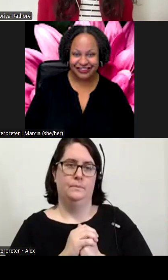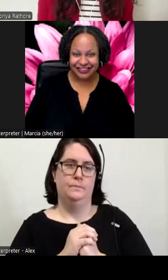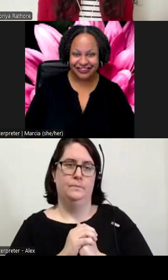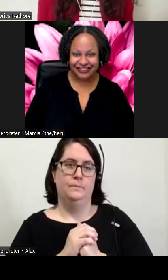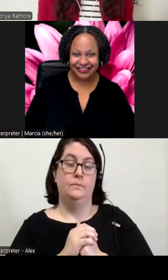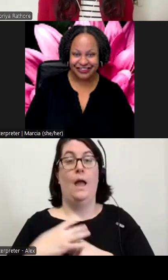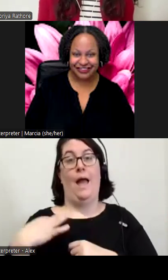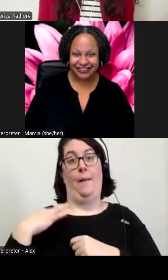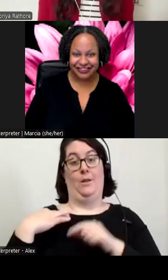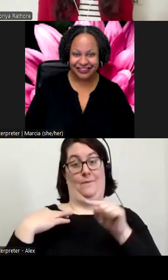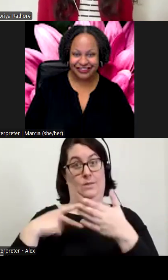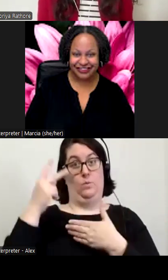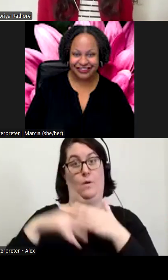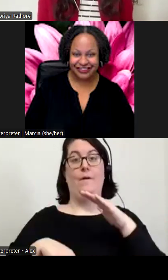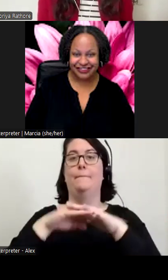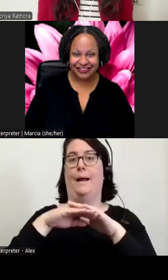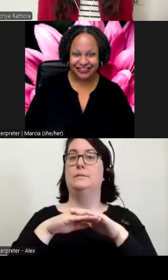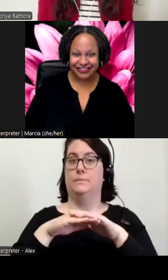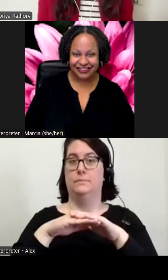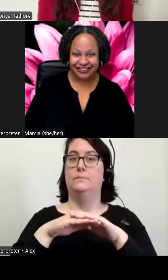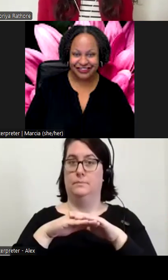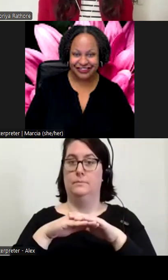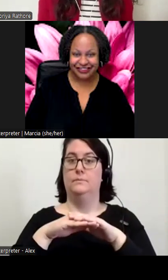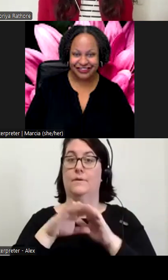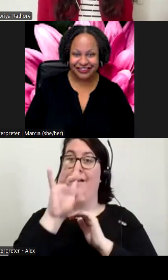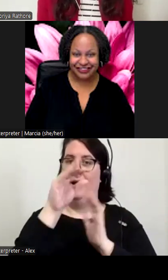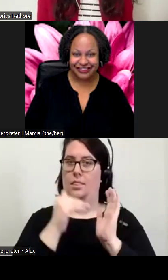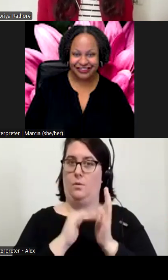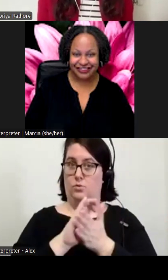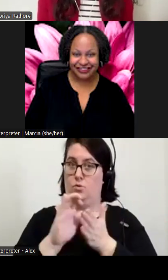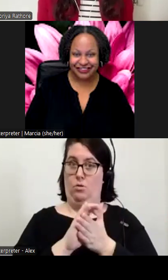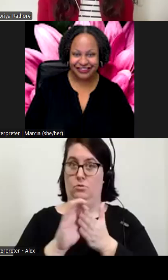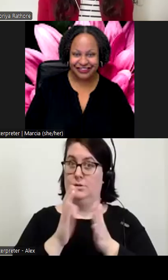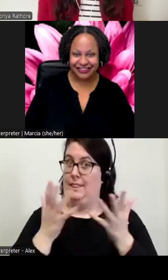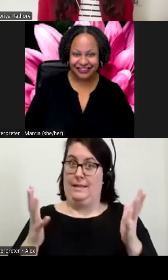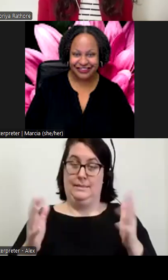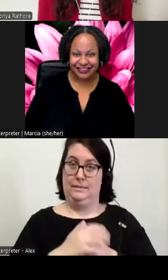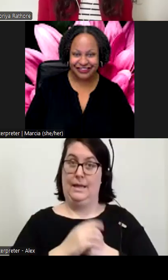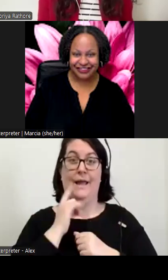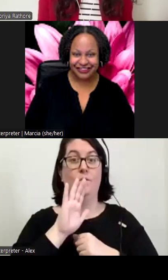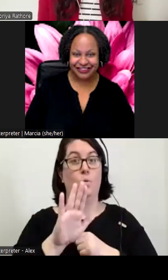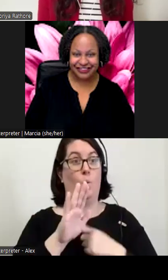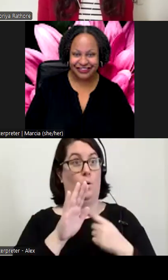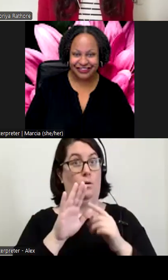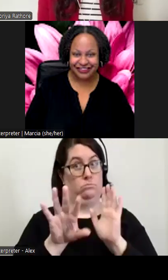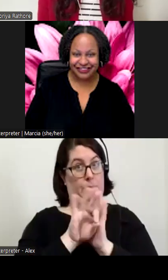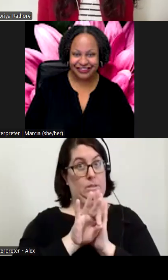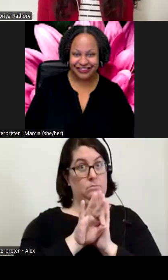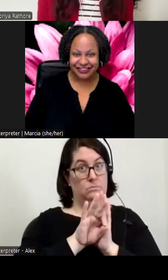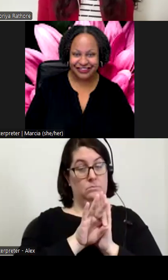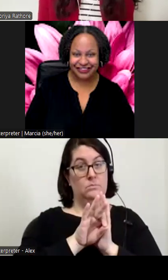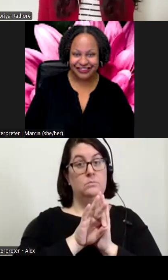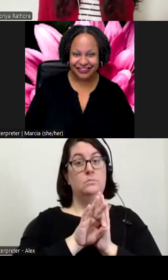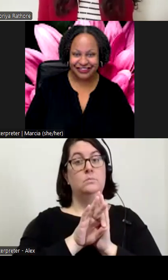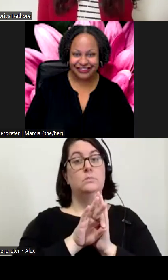Applications in this program have a maximum request of $8,000. If your project is successful, you may